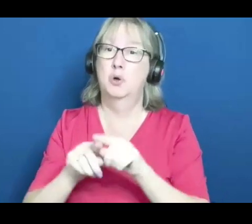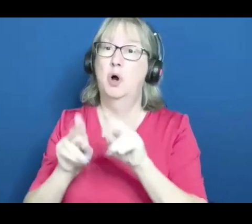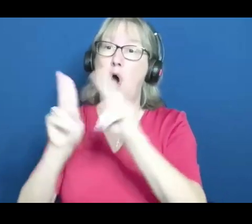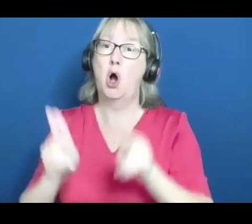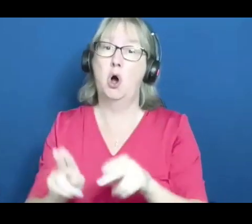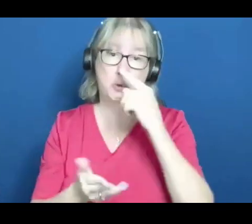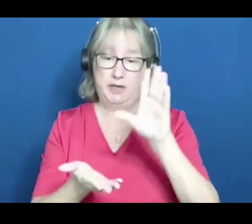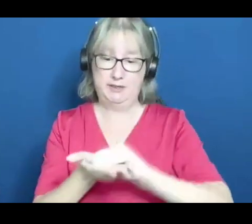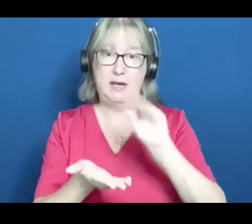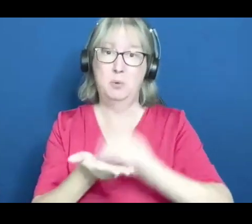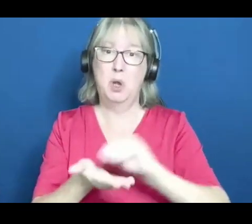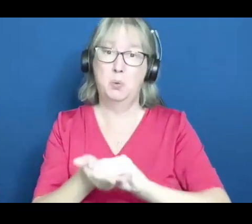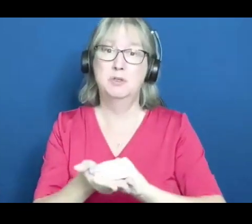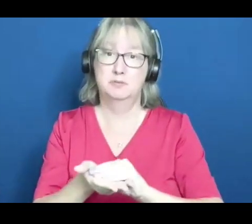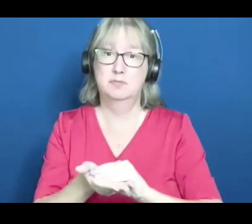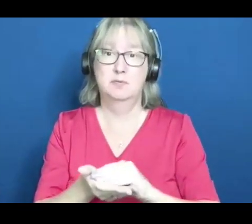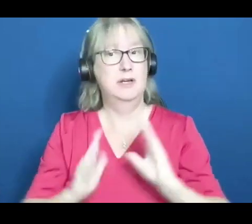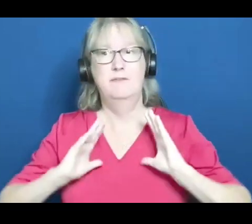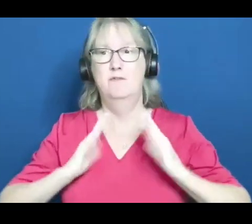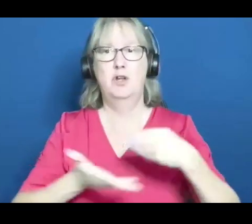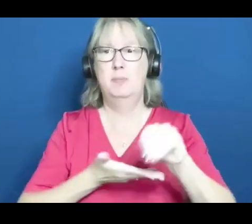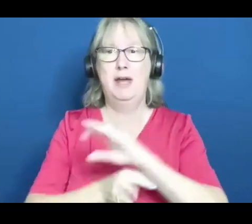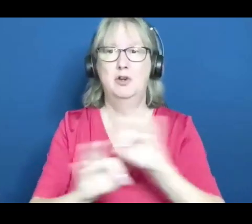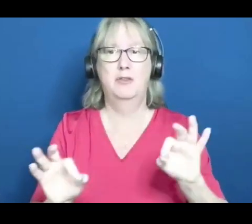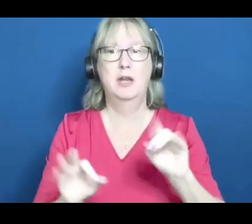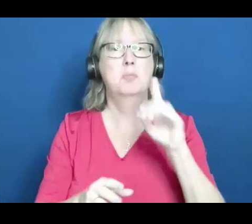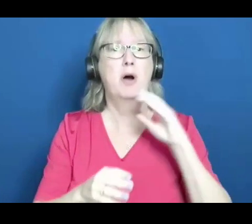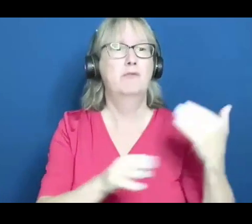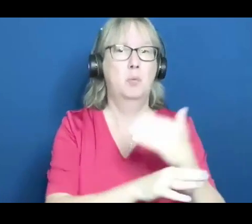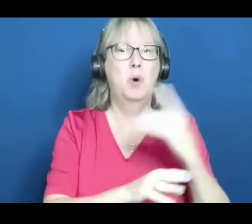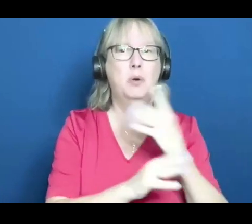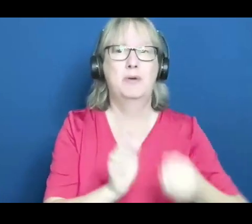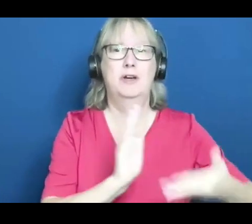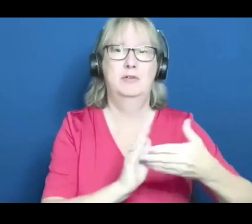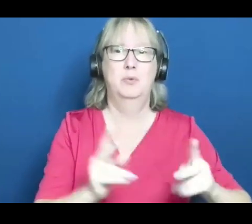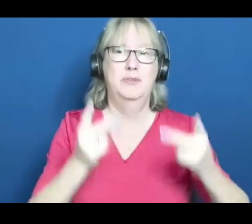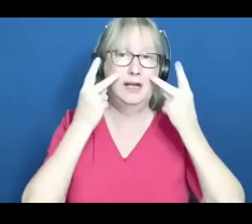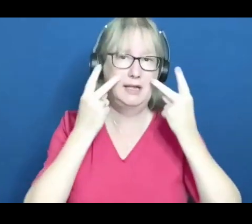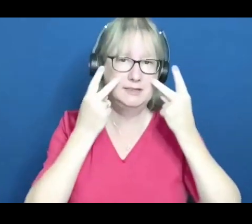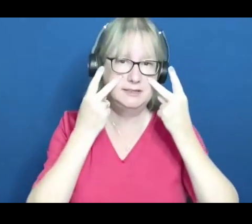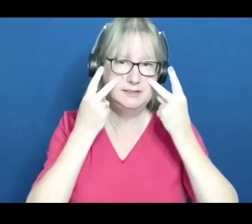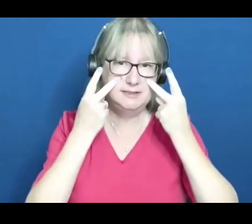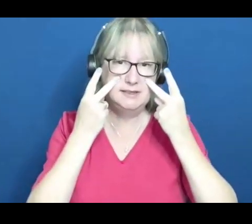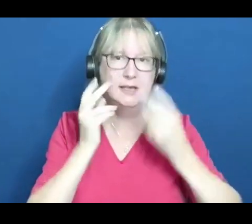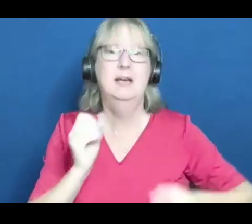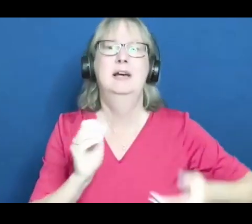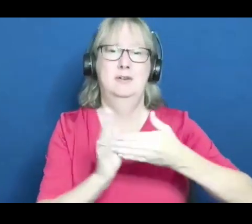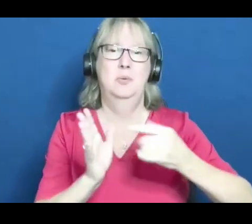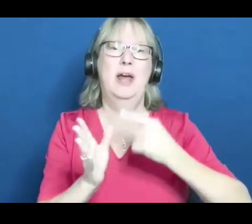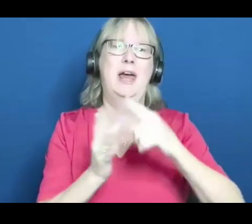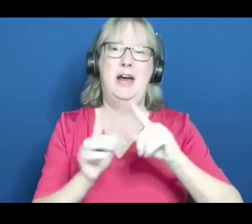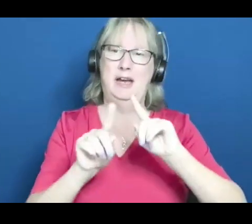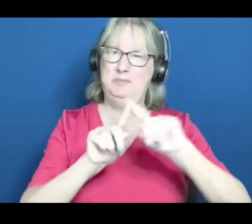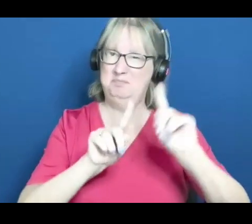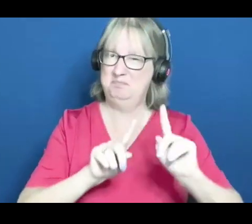download it and use the app now, completely free. But for workplace, we have the addition of the glasses and then the additional AI features and stuff